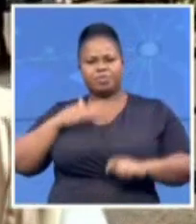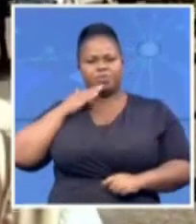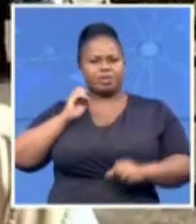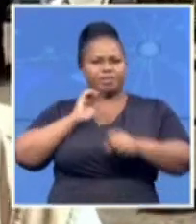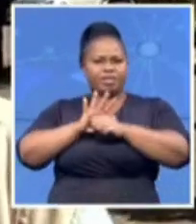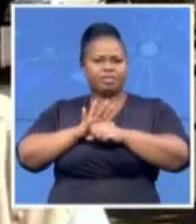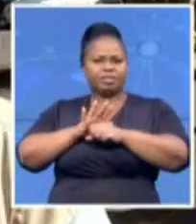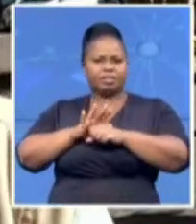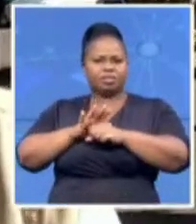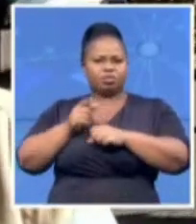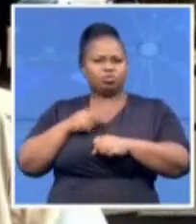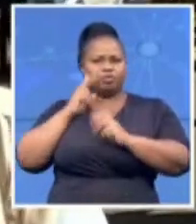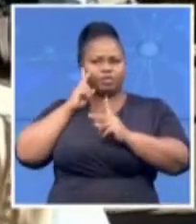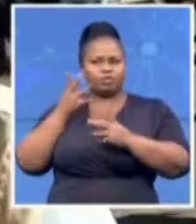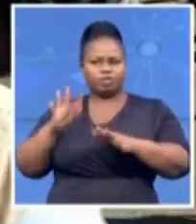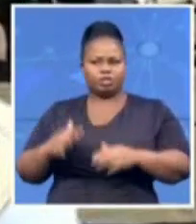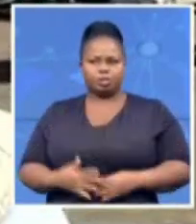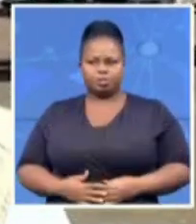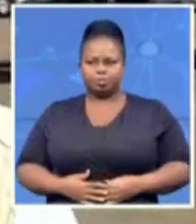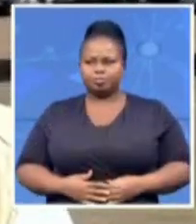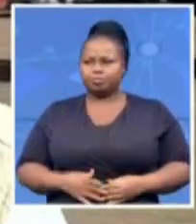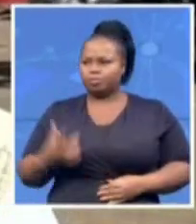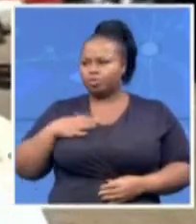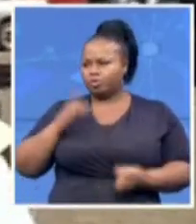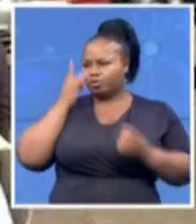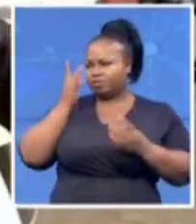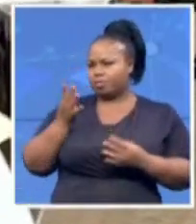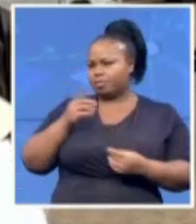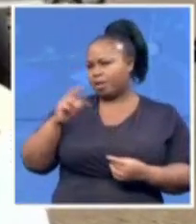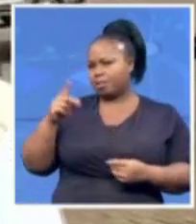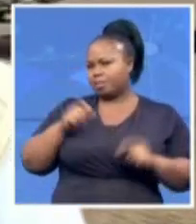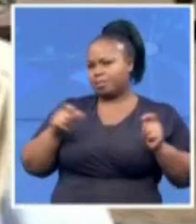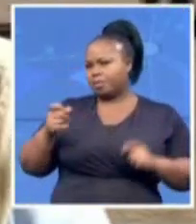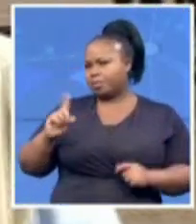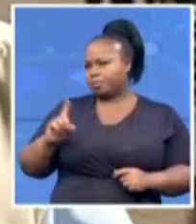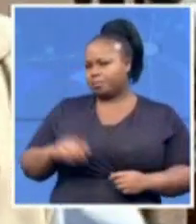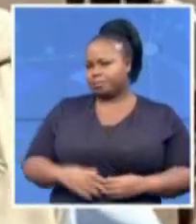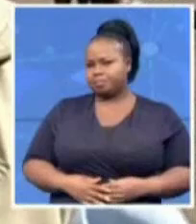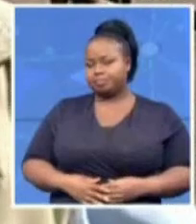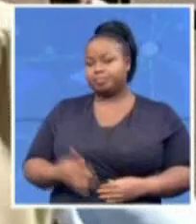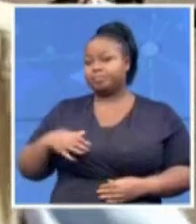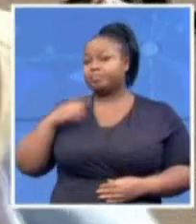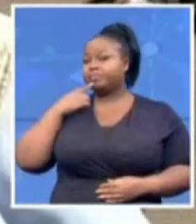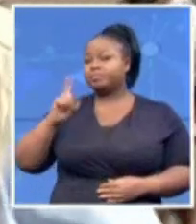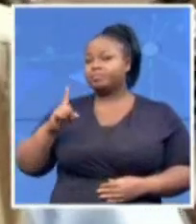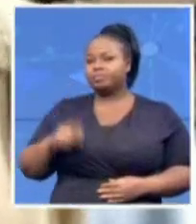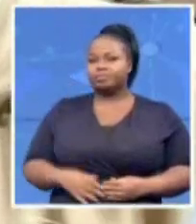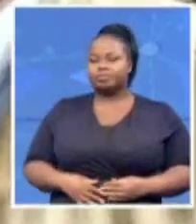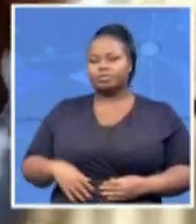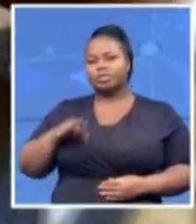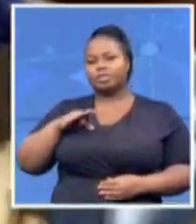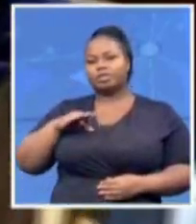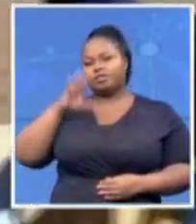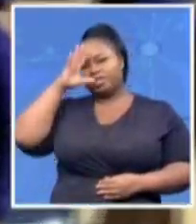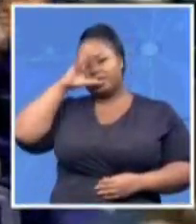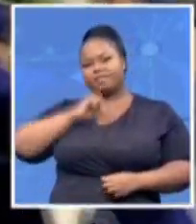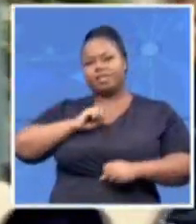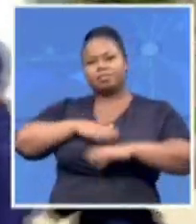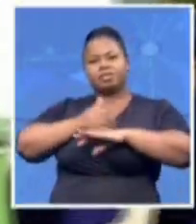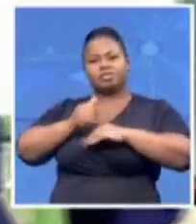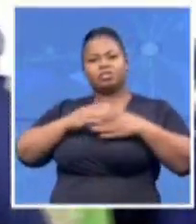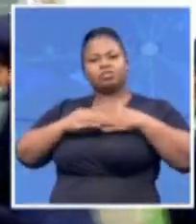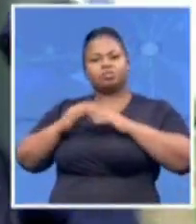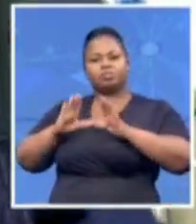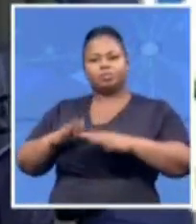is the message that you're taking through to them, and what are you seeing there as the faith-based leadership? Well, it brings tears when you